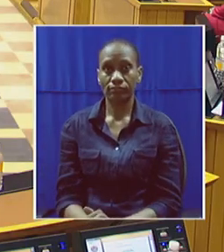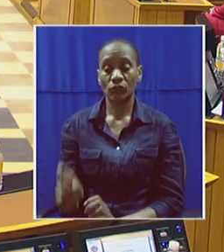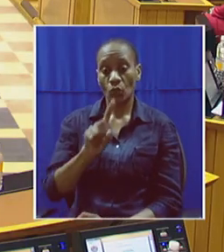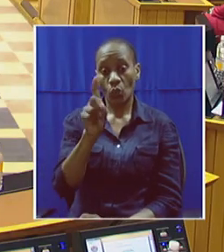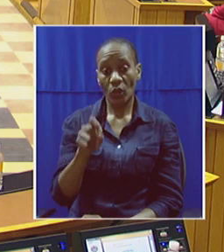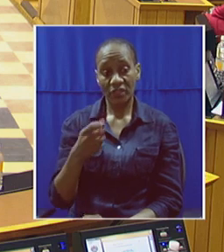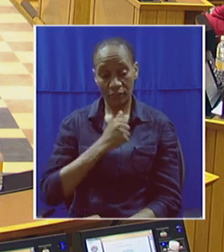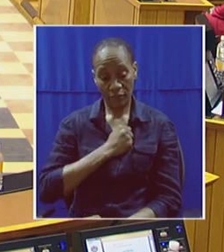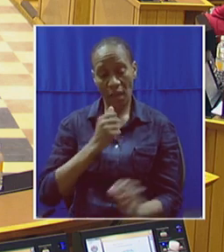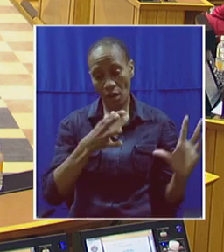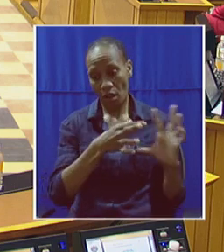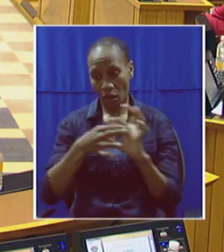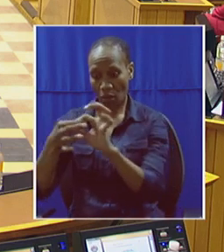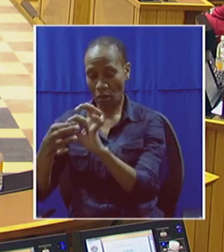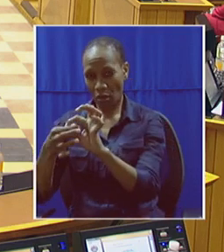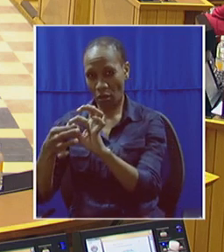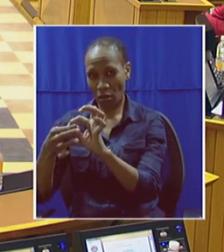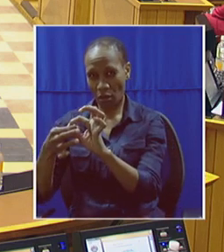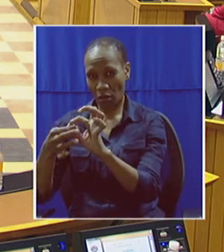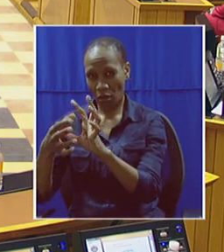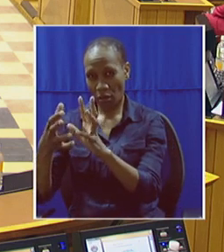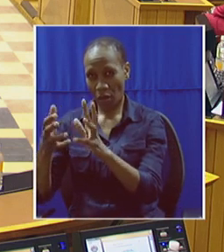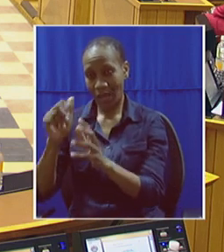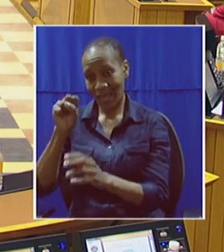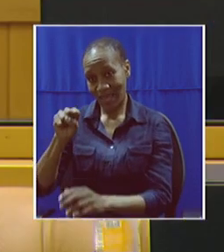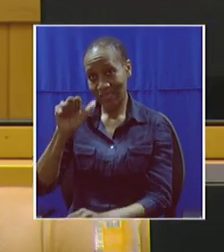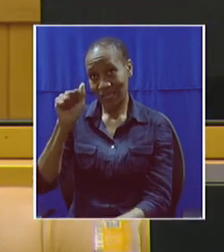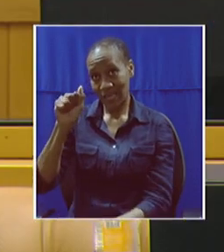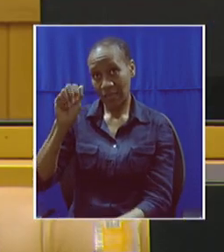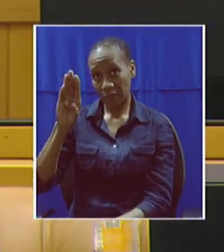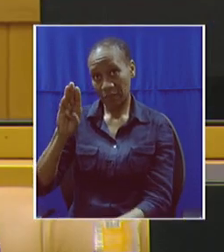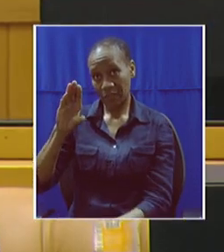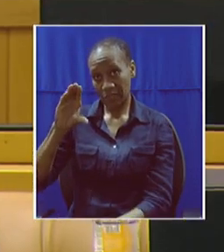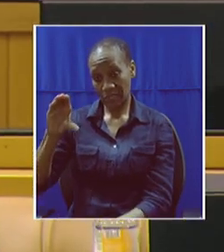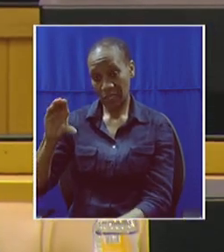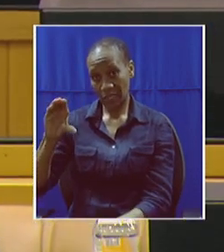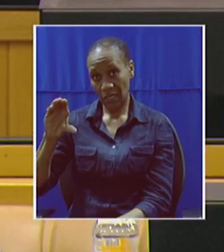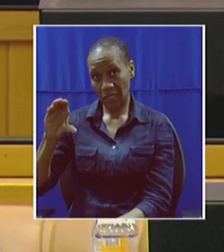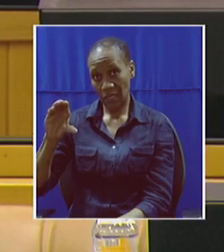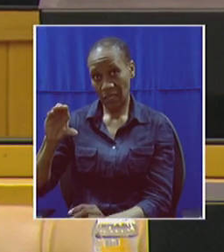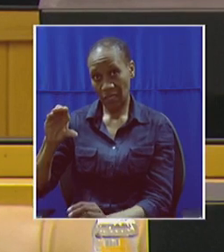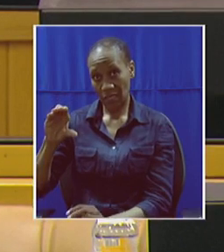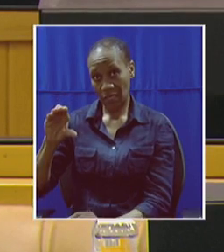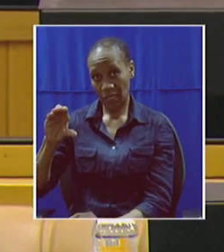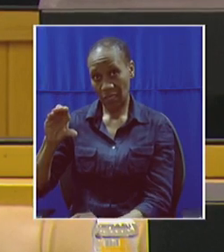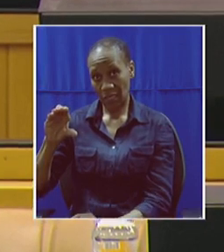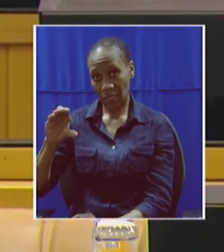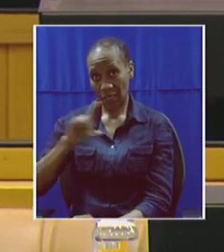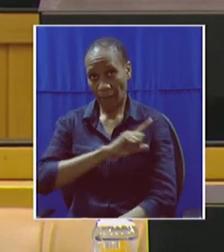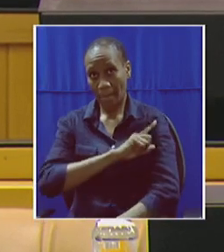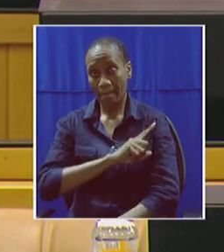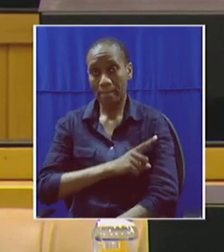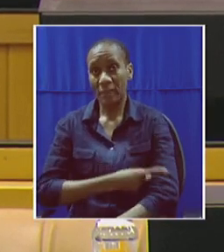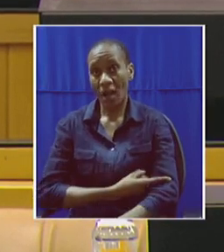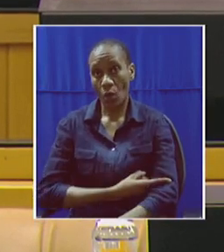relates to the sabc's capacity to comply with